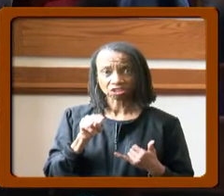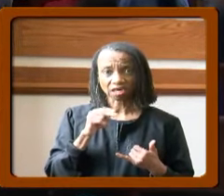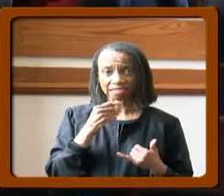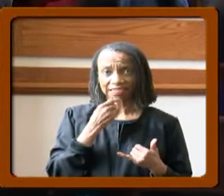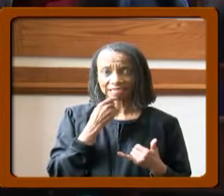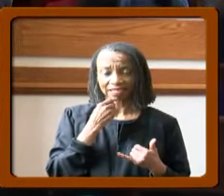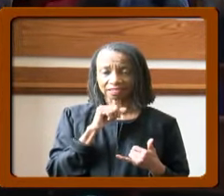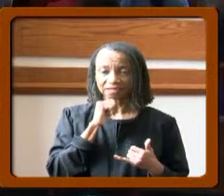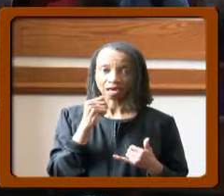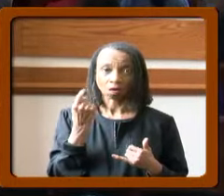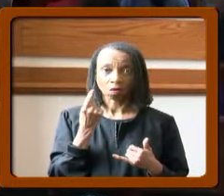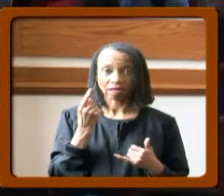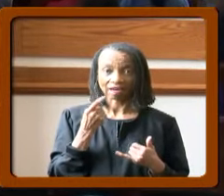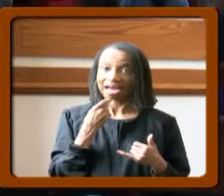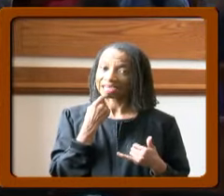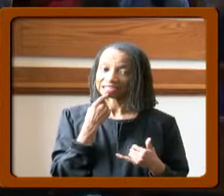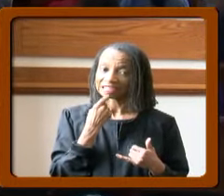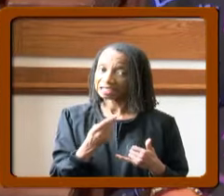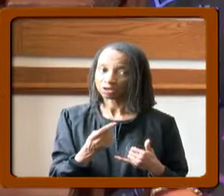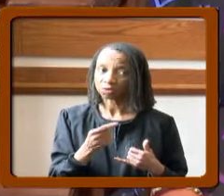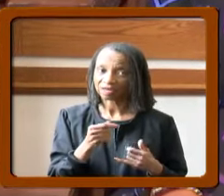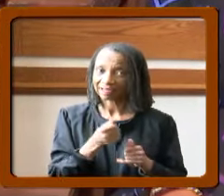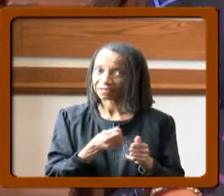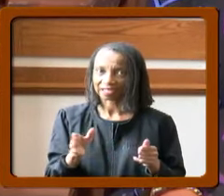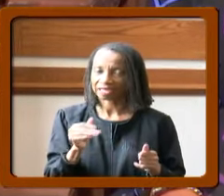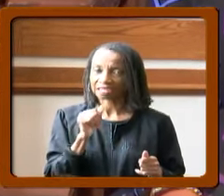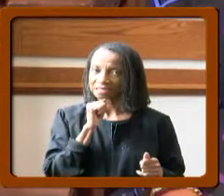not told you everything,